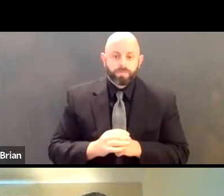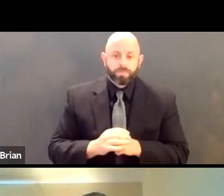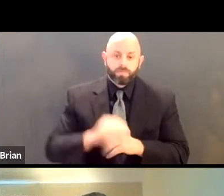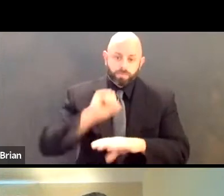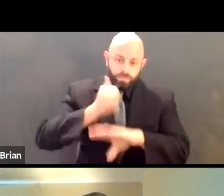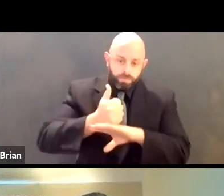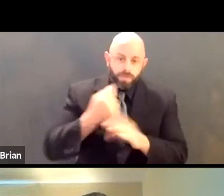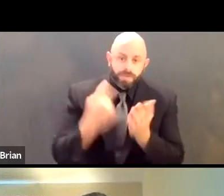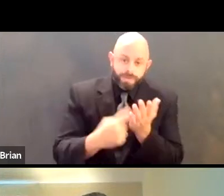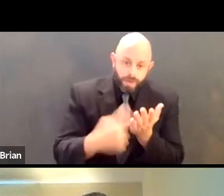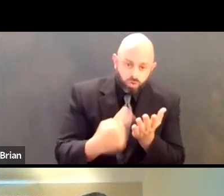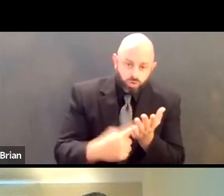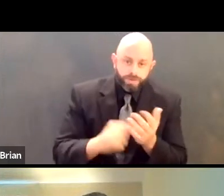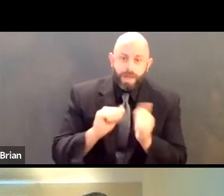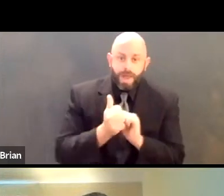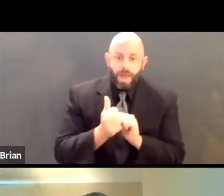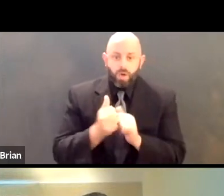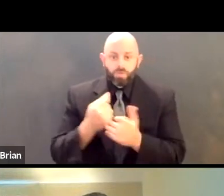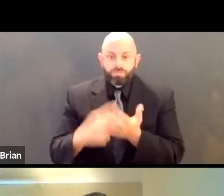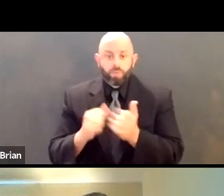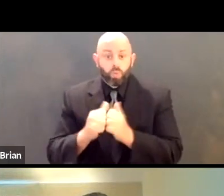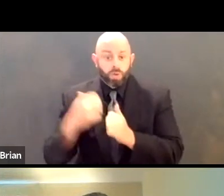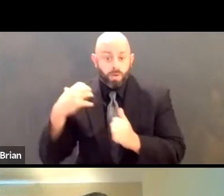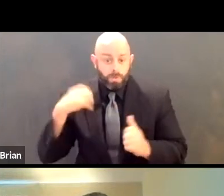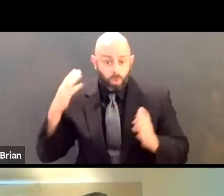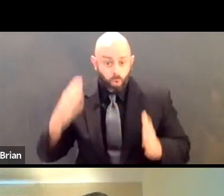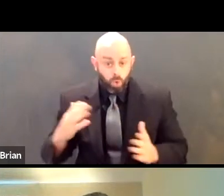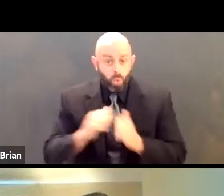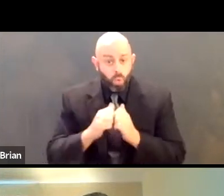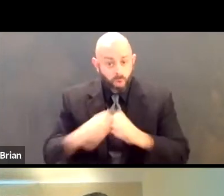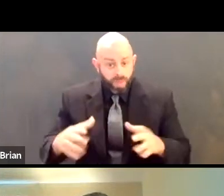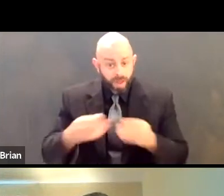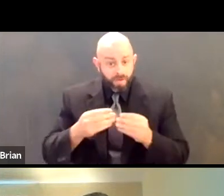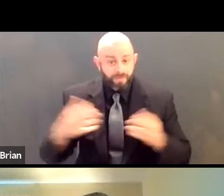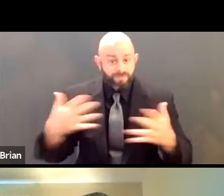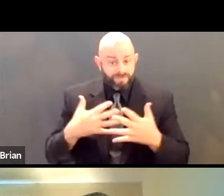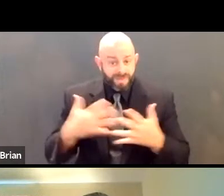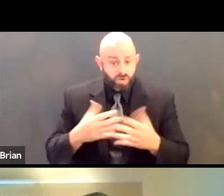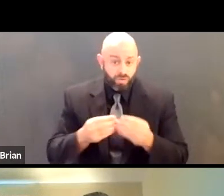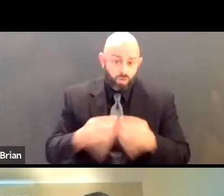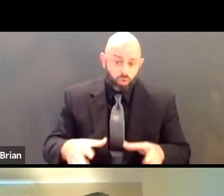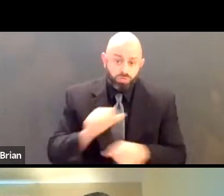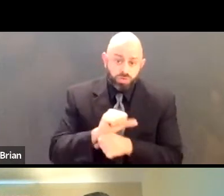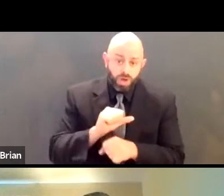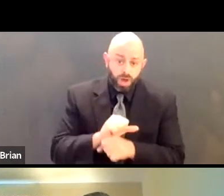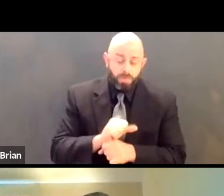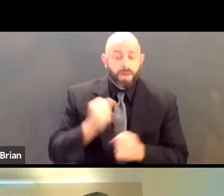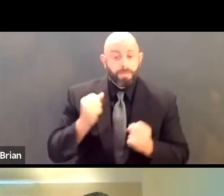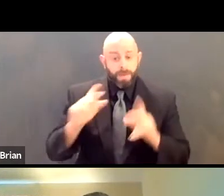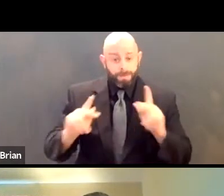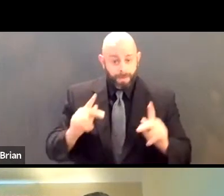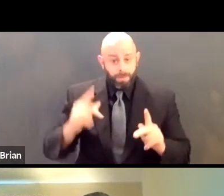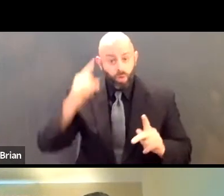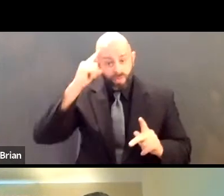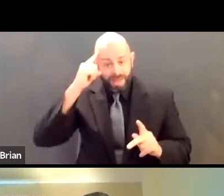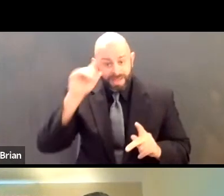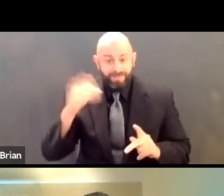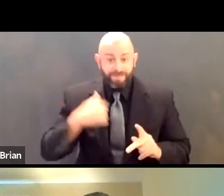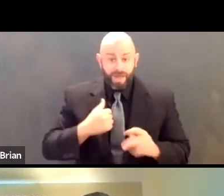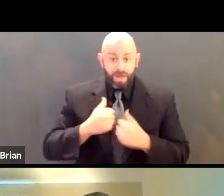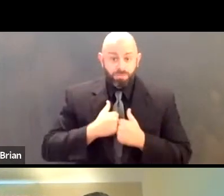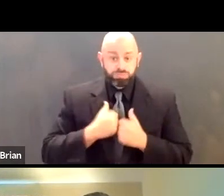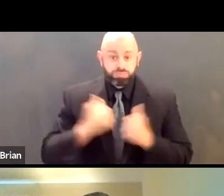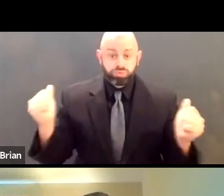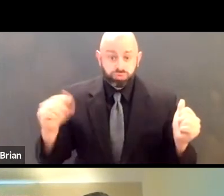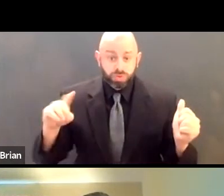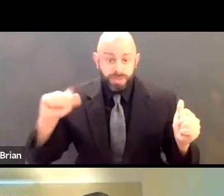an employer without fear of losing your job. That's what a lot of people are afraid of. You know, if I reveal this, am I going to get